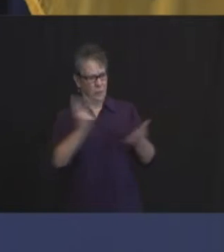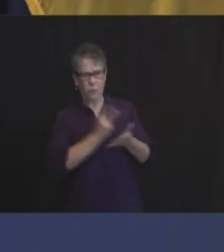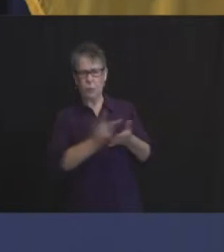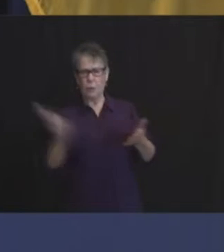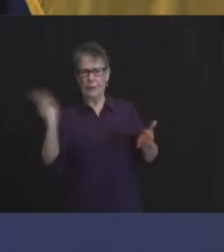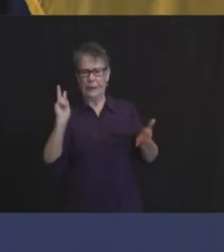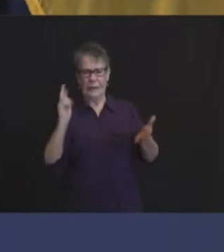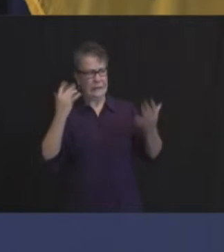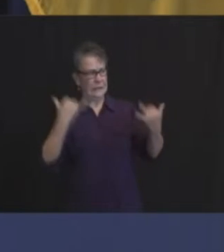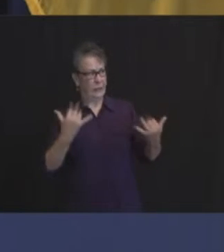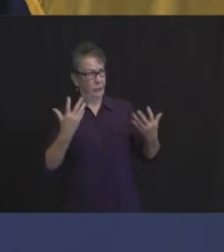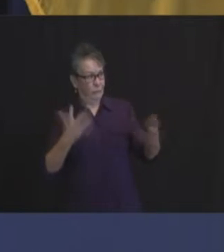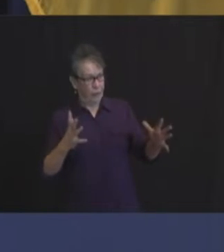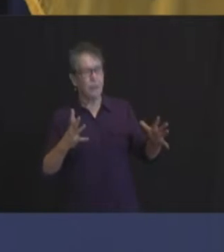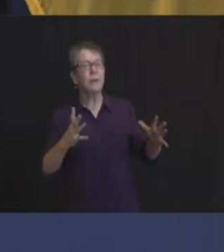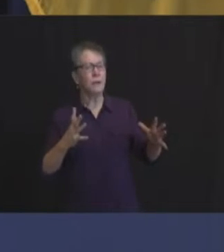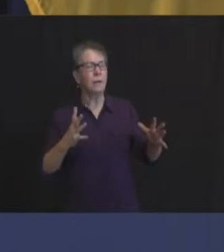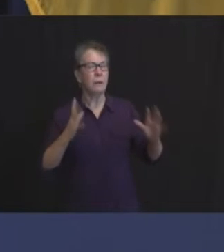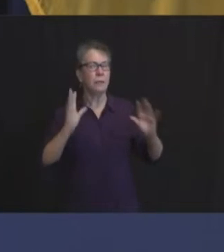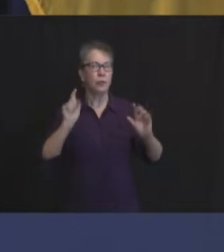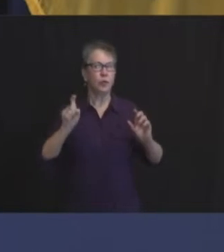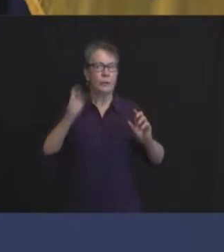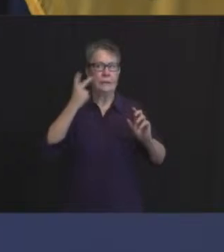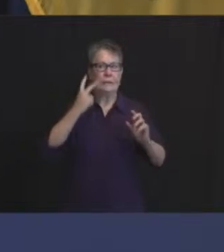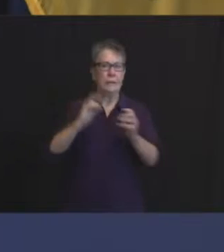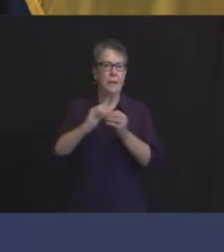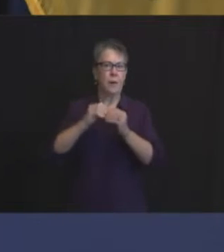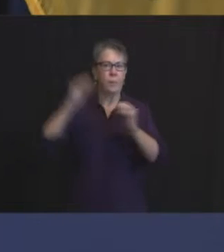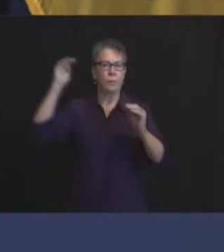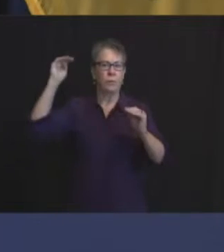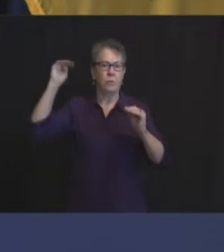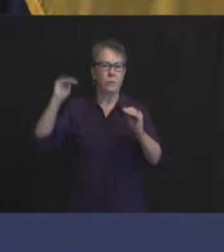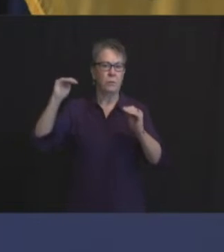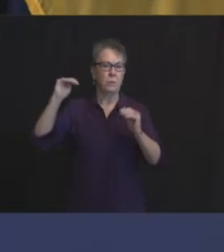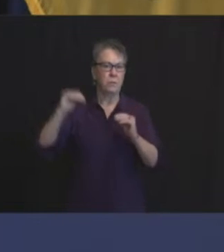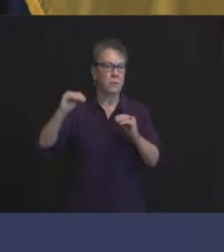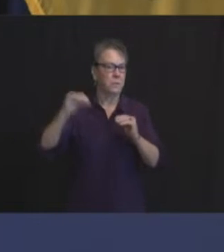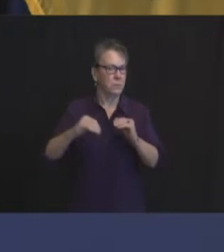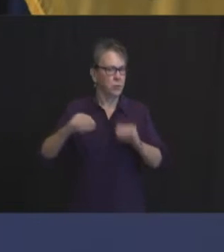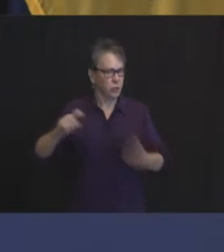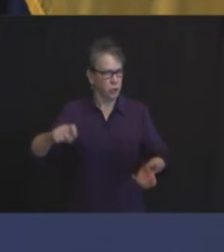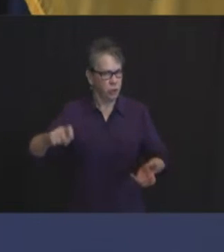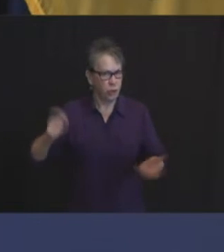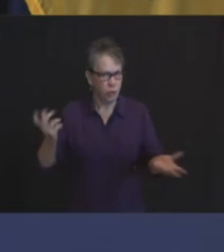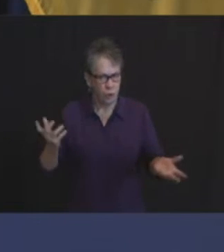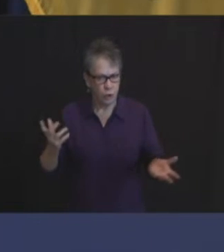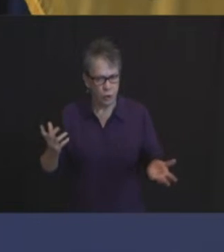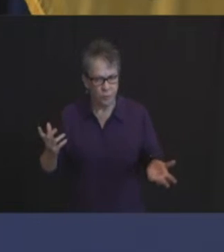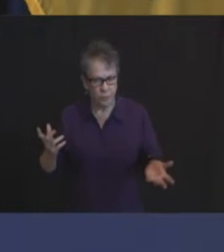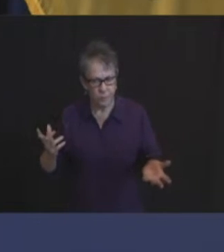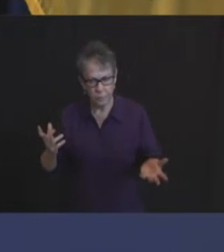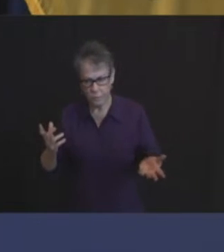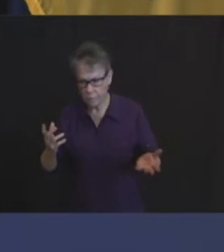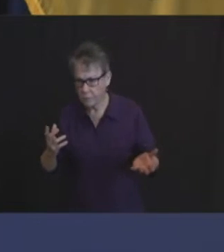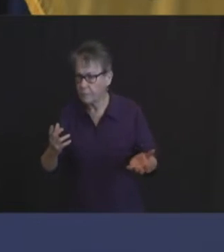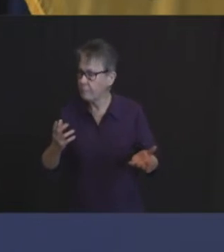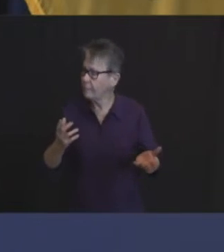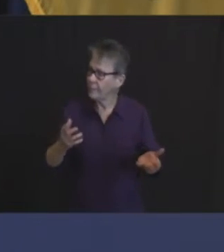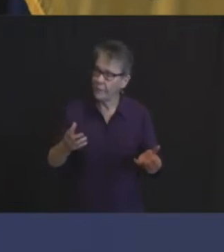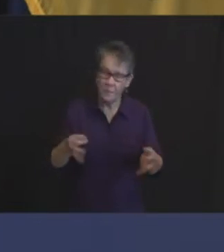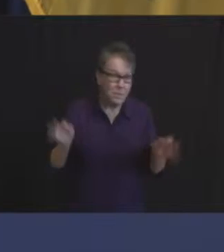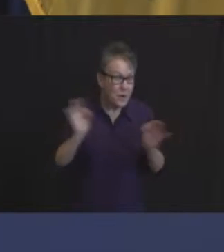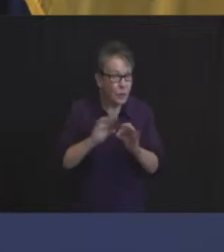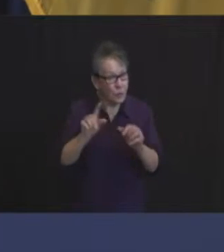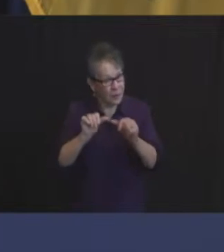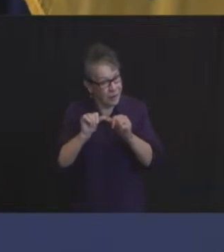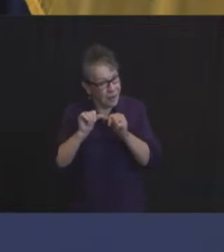help us. But I do think that largely there are some holidays, but we've got Martin Luther King Day, for instance, a week from today,